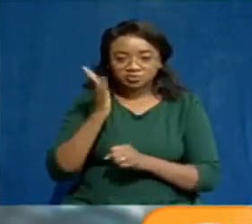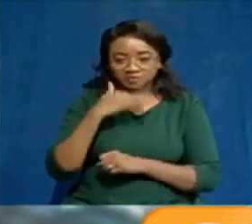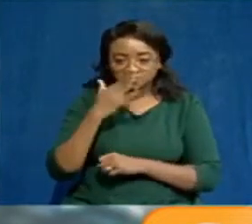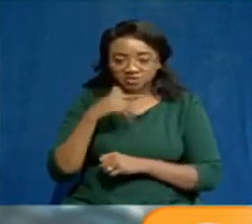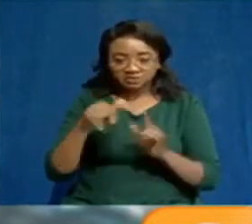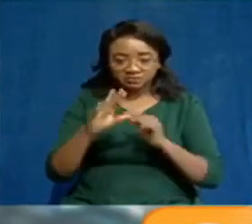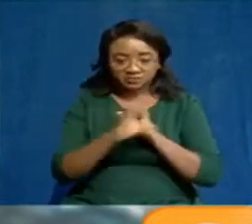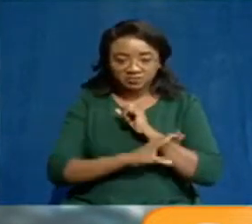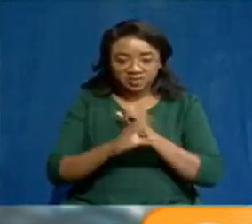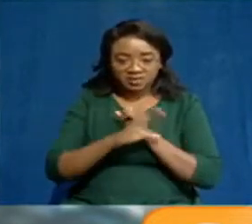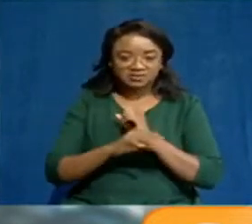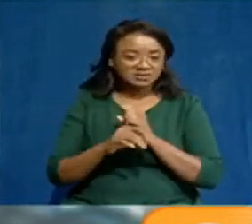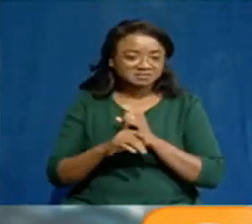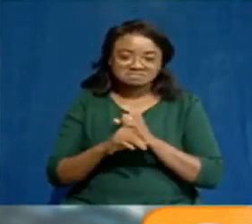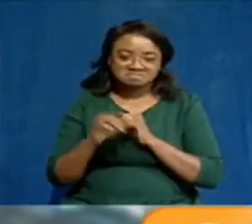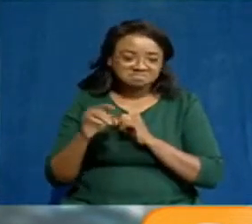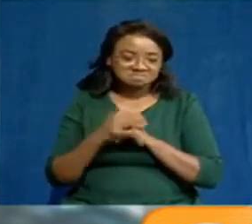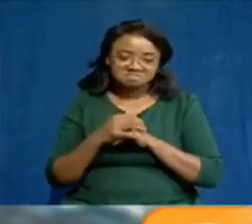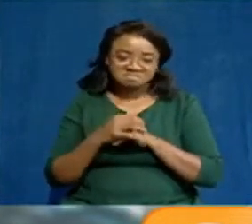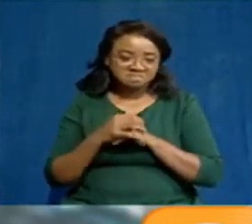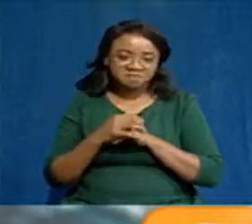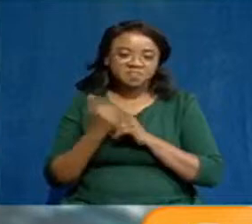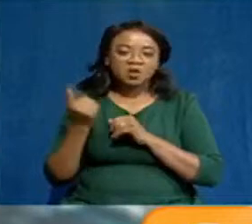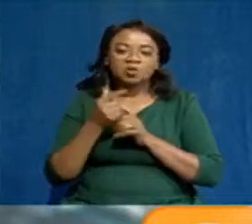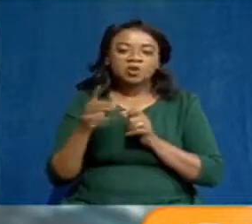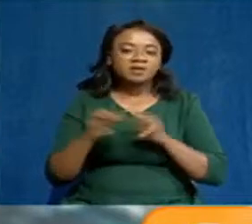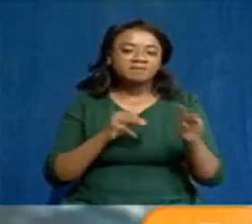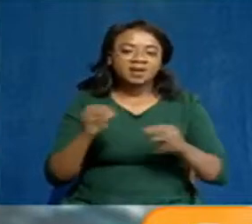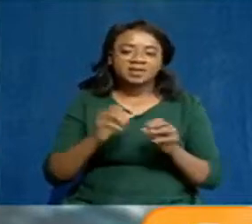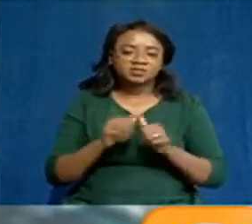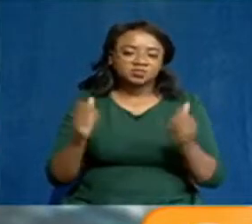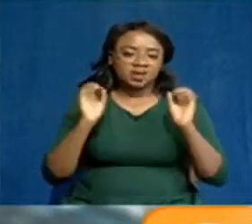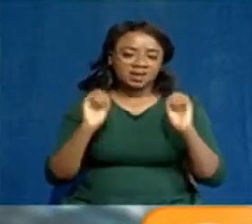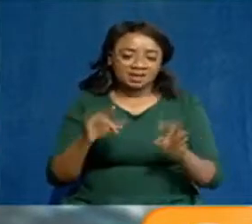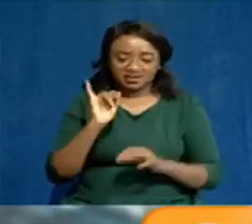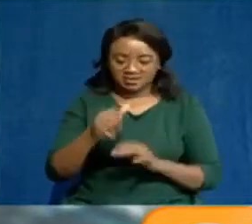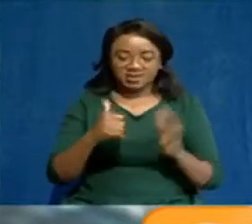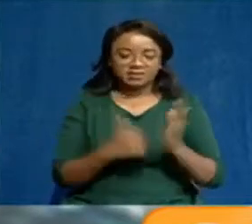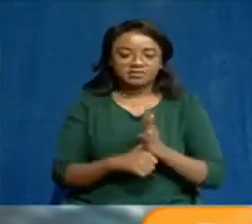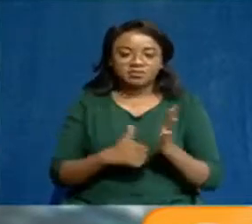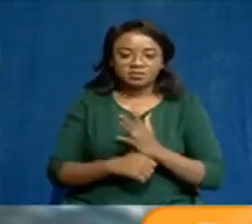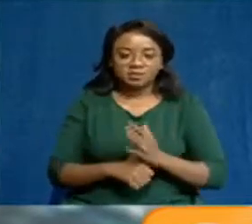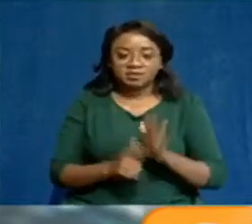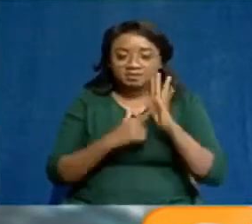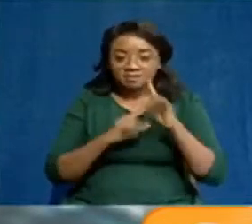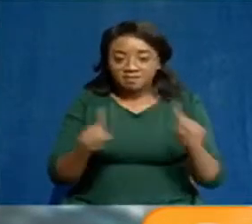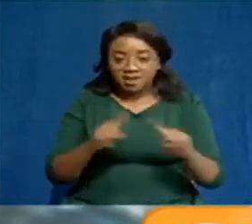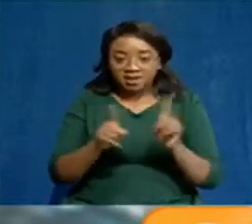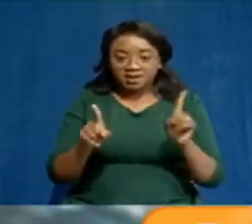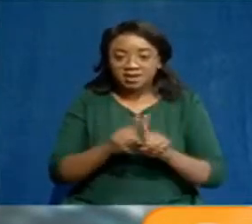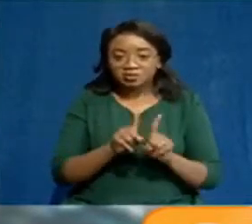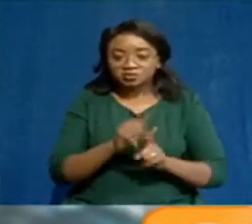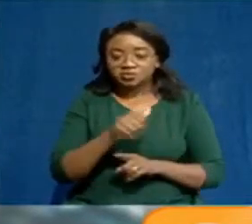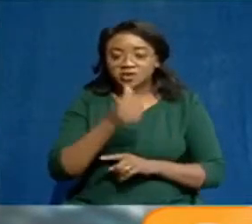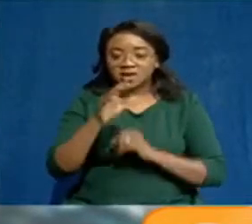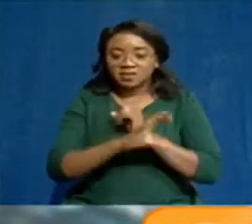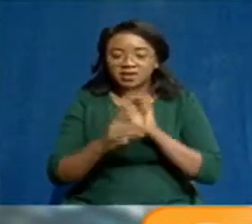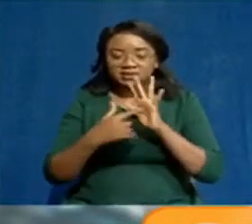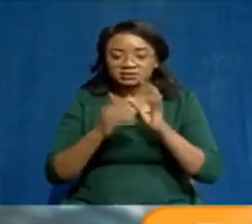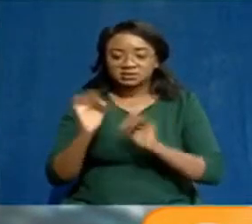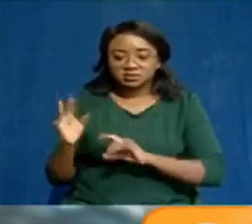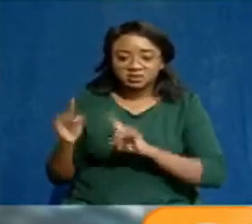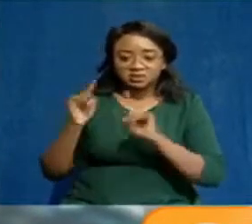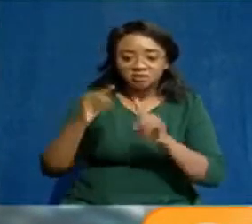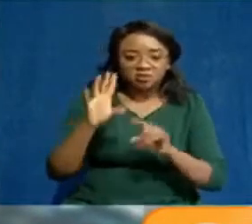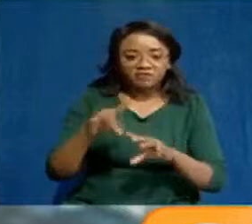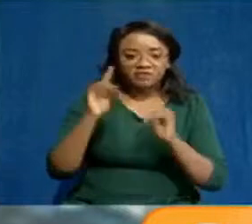Waste is just mismanaged. Mm. You go to other countries like Denmark, where I've been, you find them